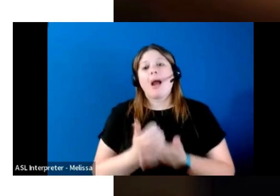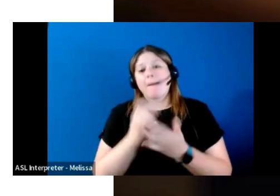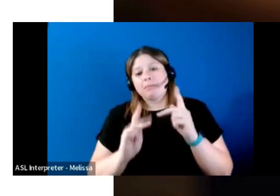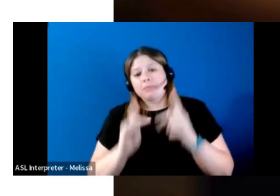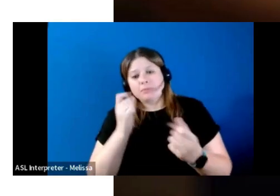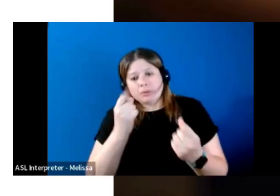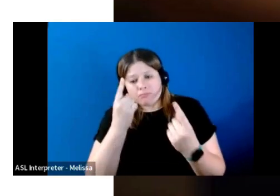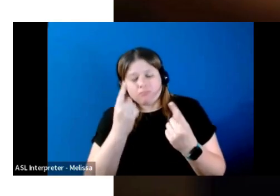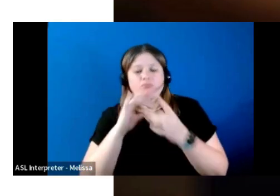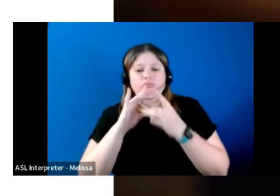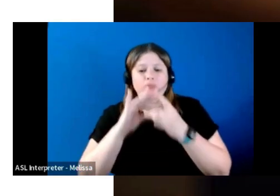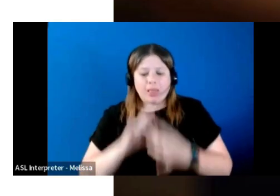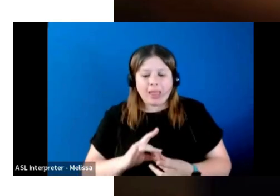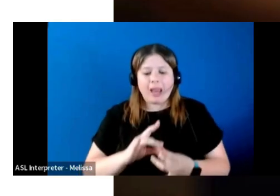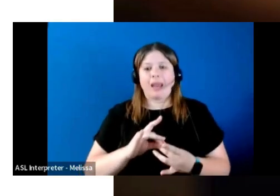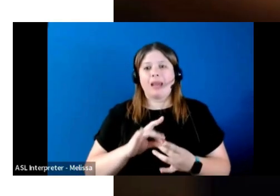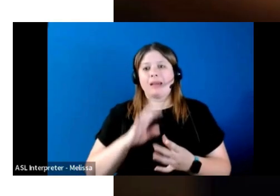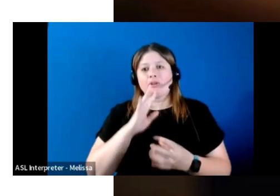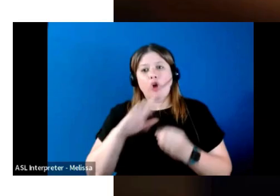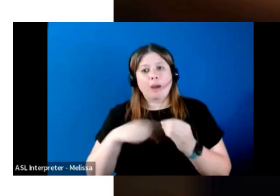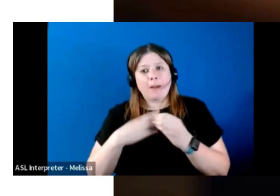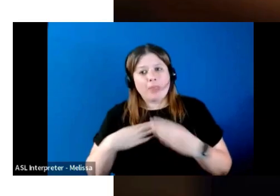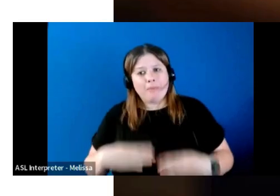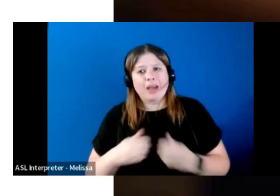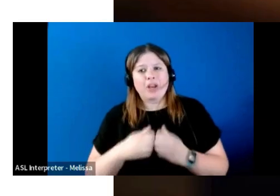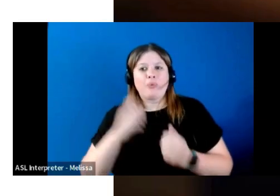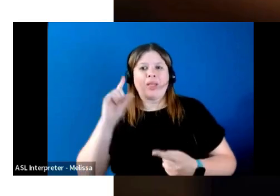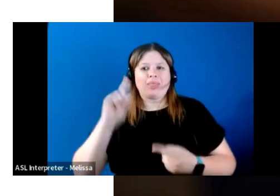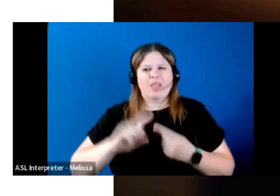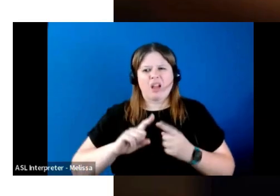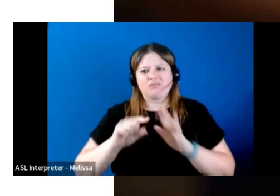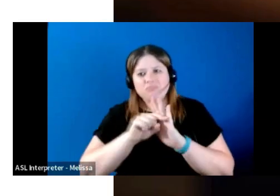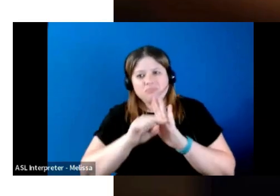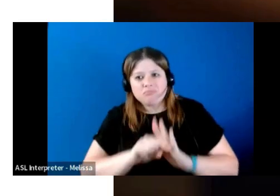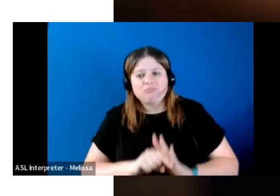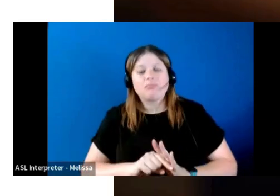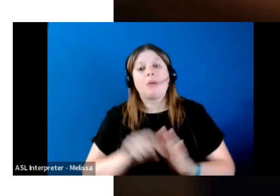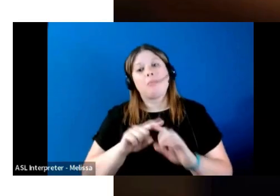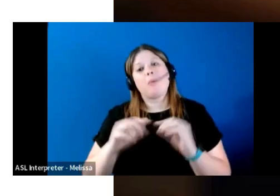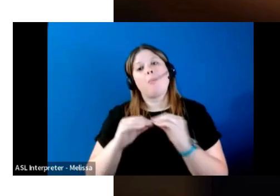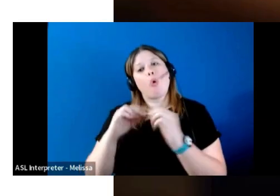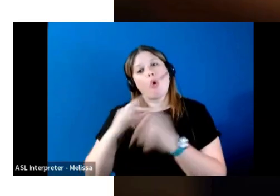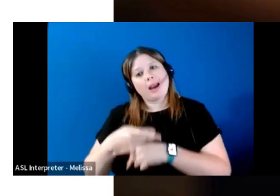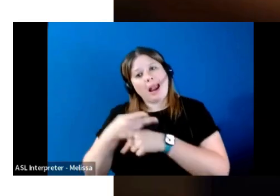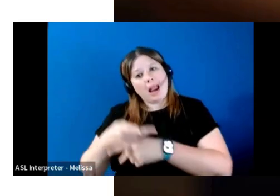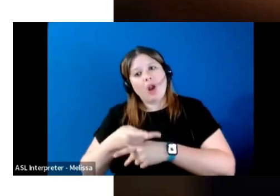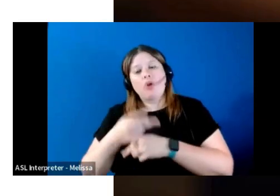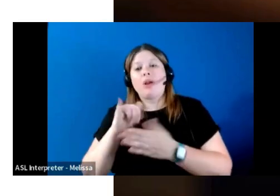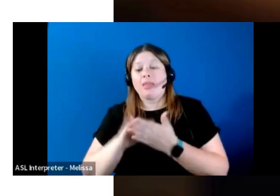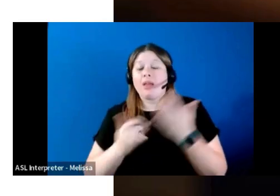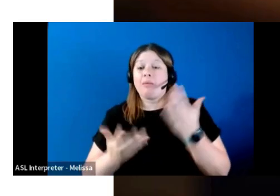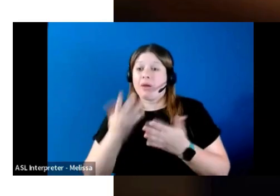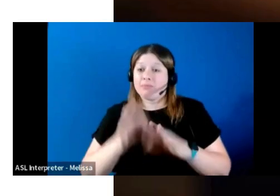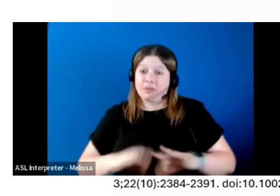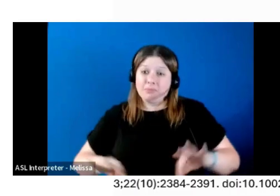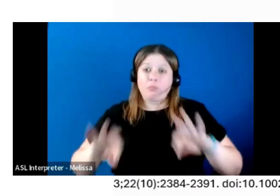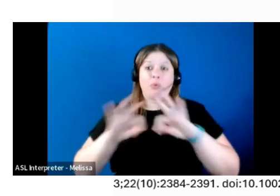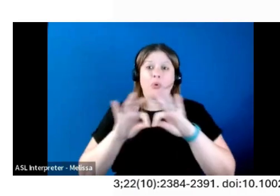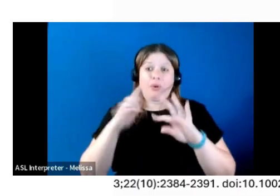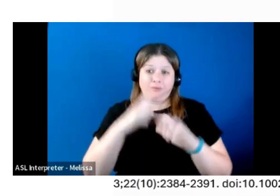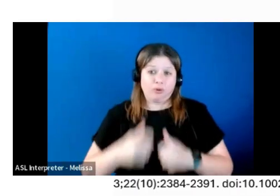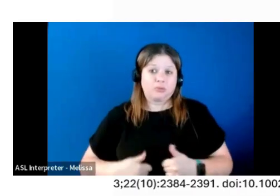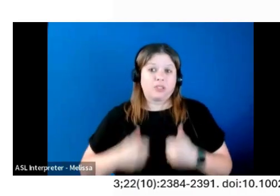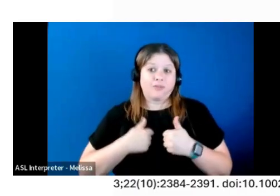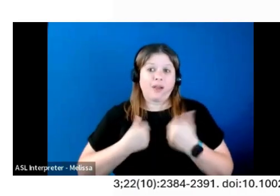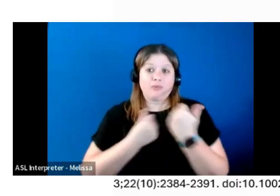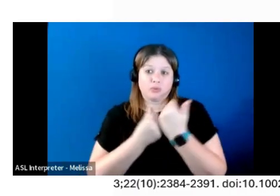less hostility and more care may be a meaningful target in survivorship support. So